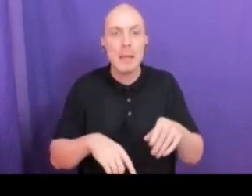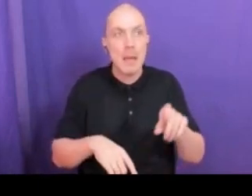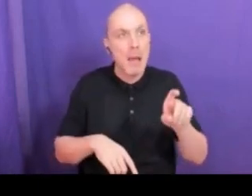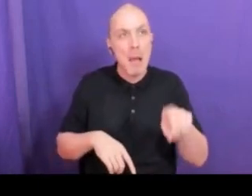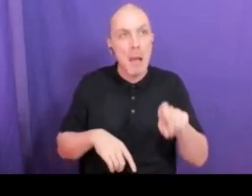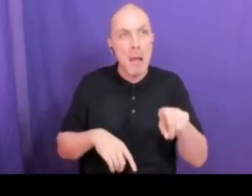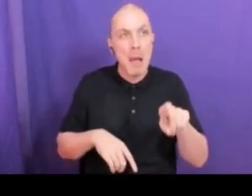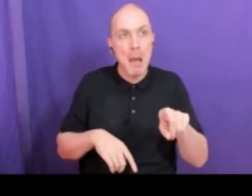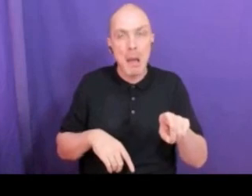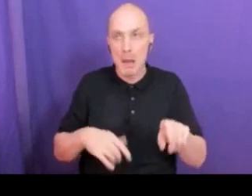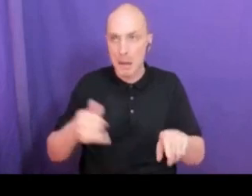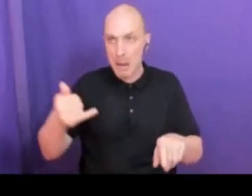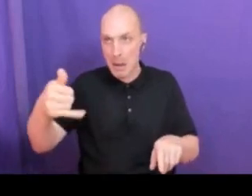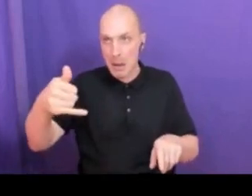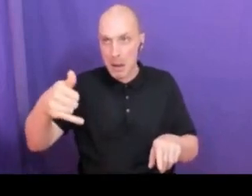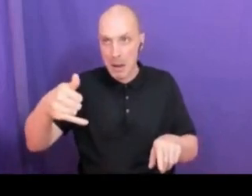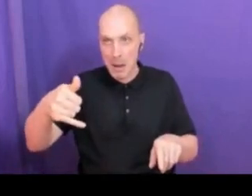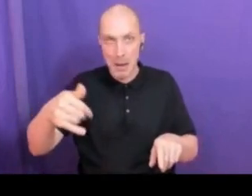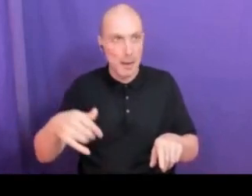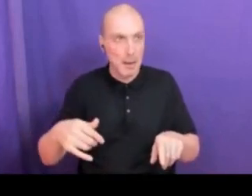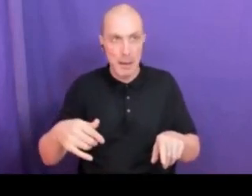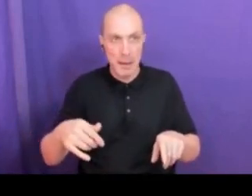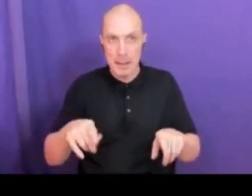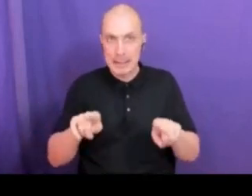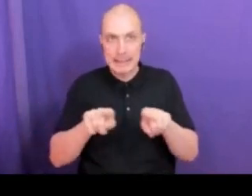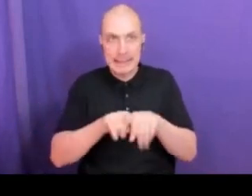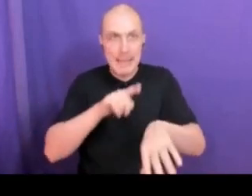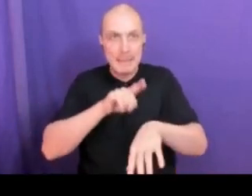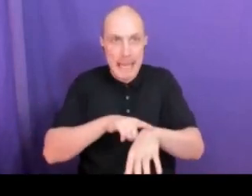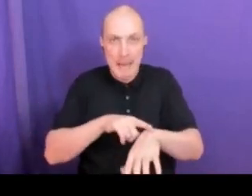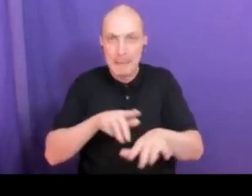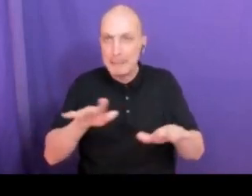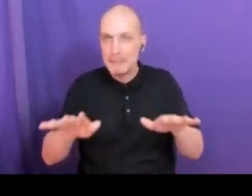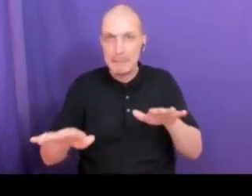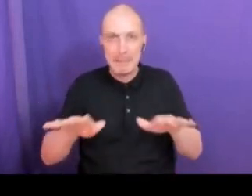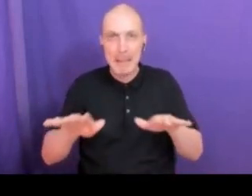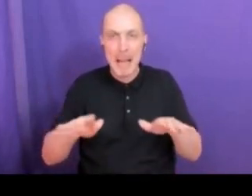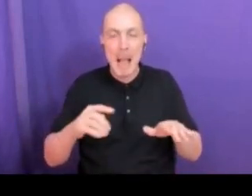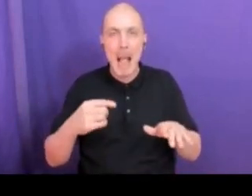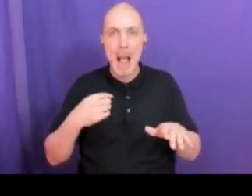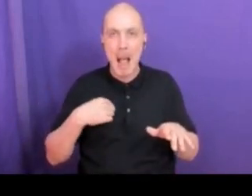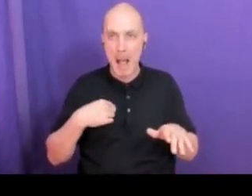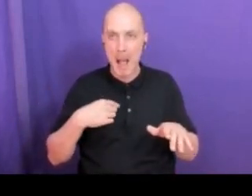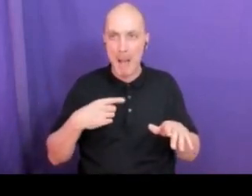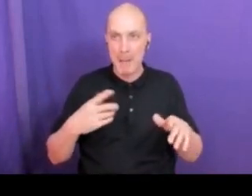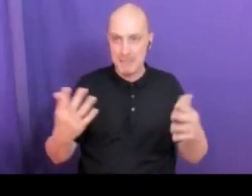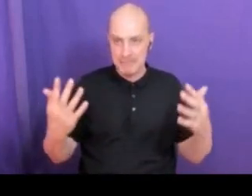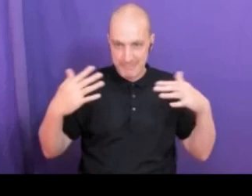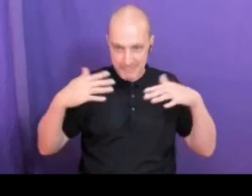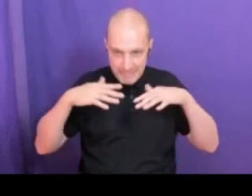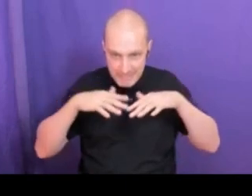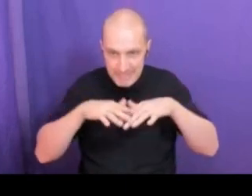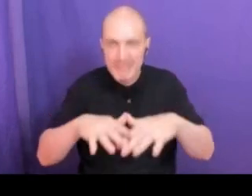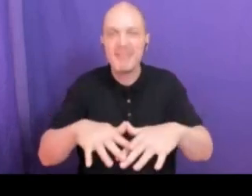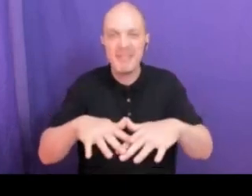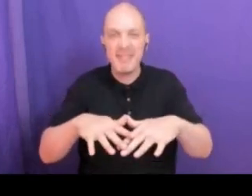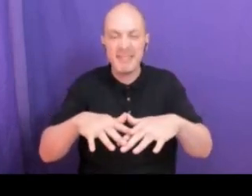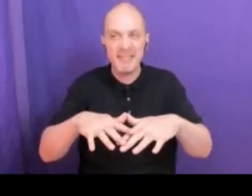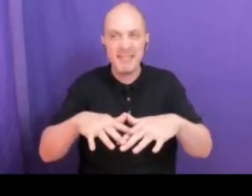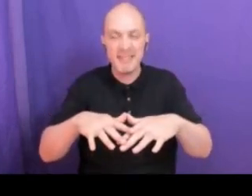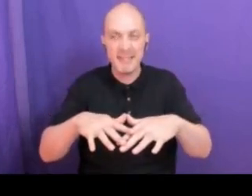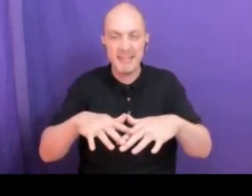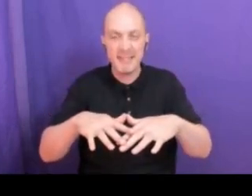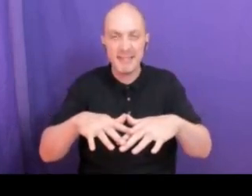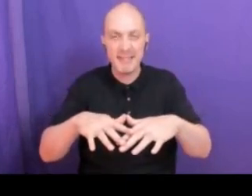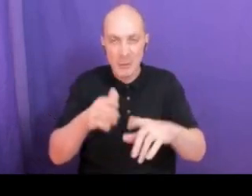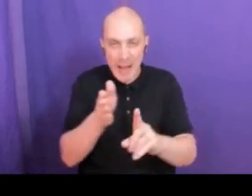is in psychology, so it's pairing those behaviors, right, to try and optimize the response rate. But generally, the clinicians are really interested.